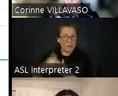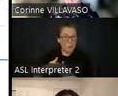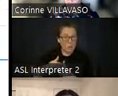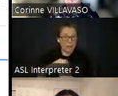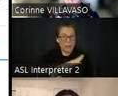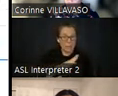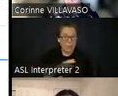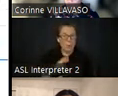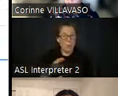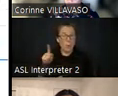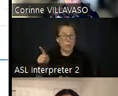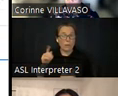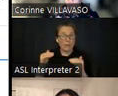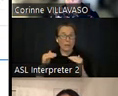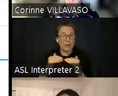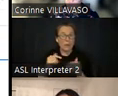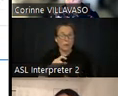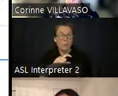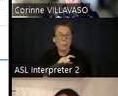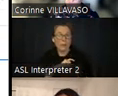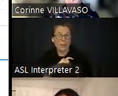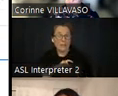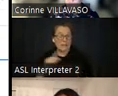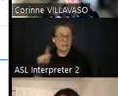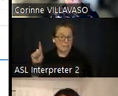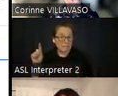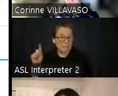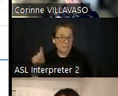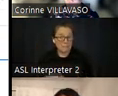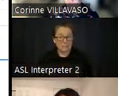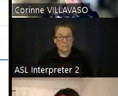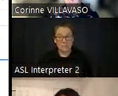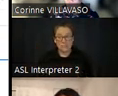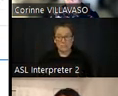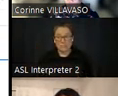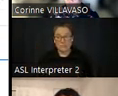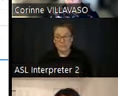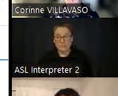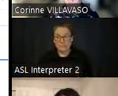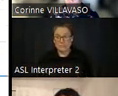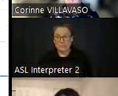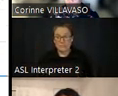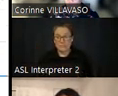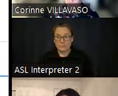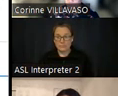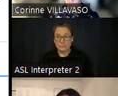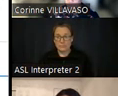enforcement under this meaning of who would be restricted?